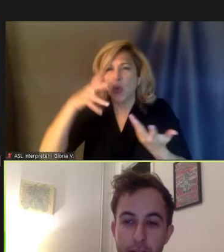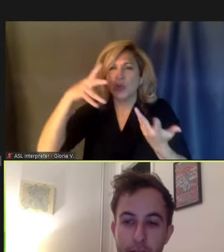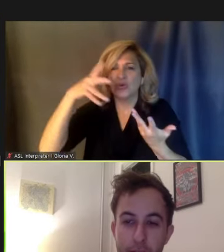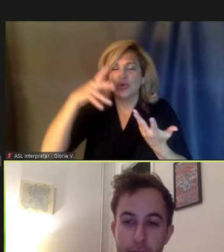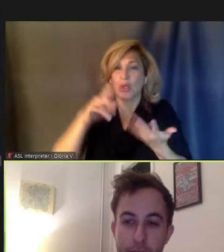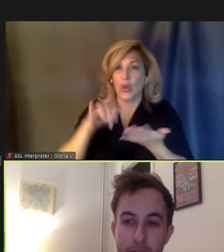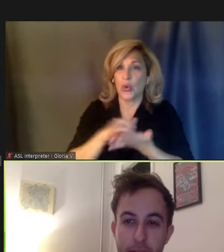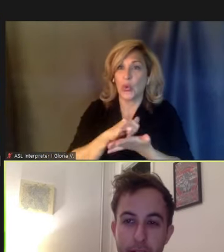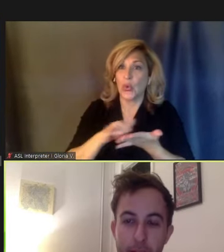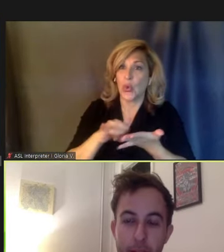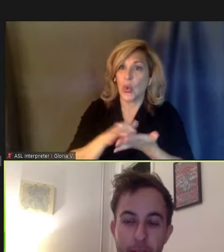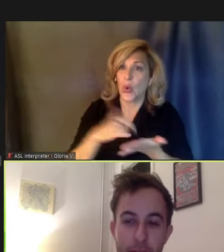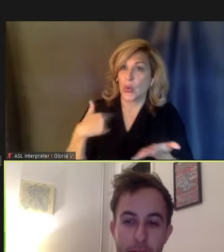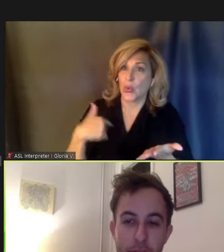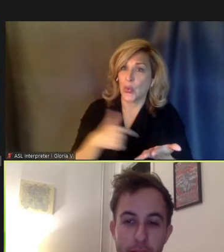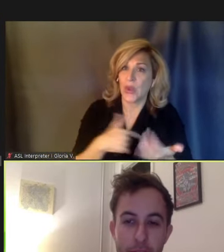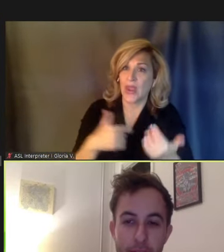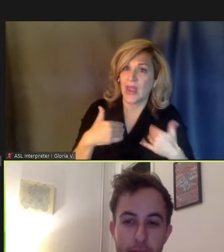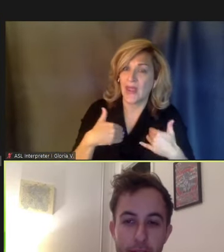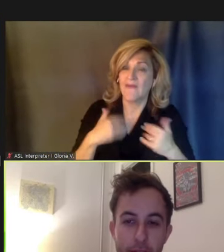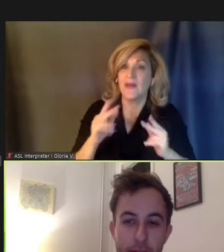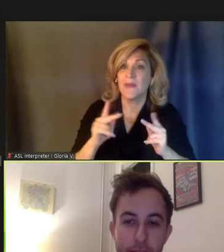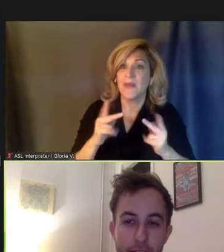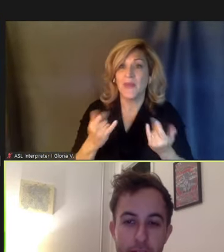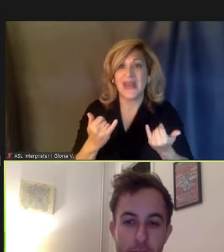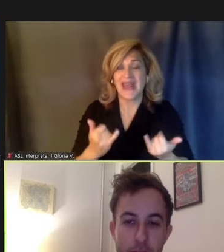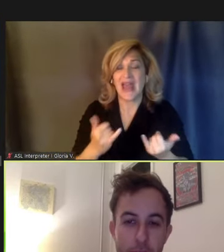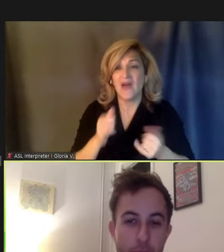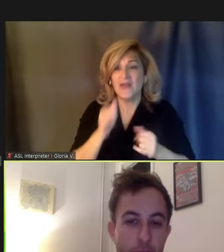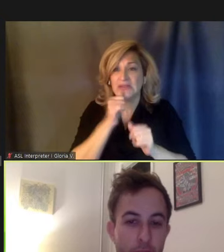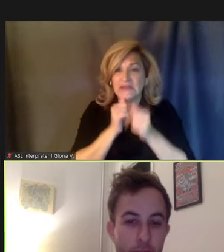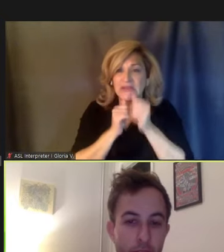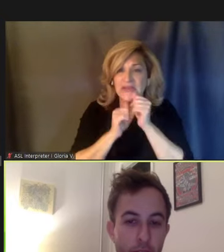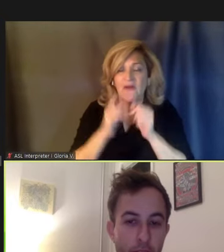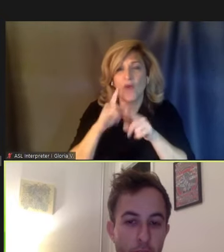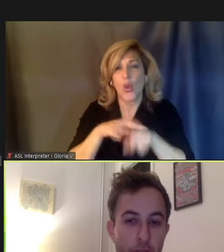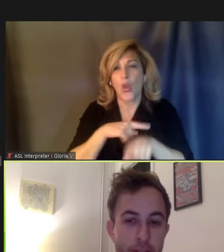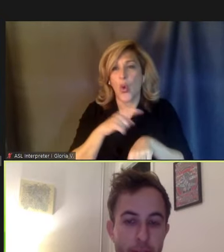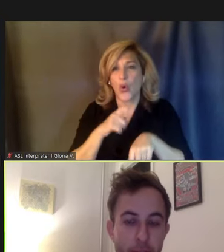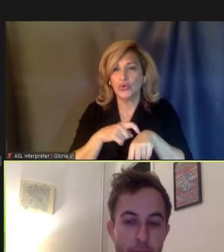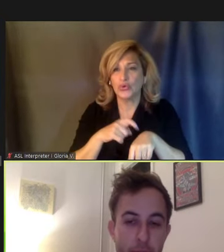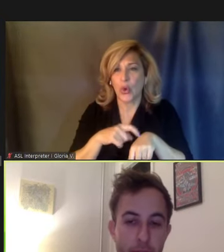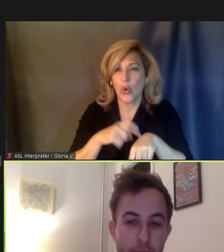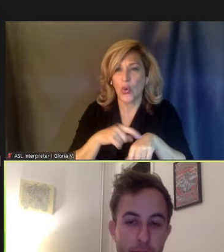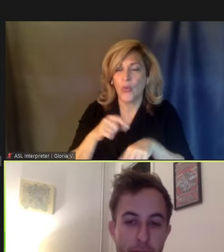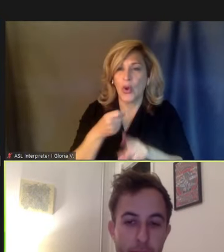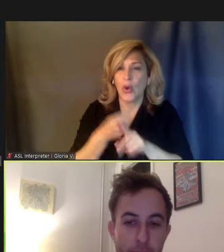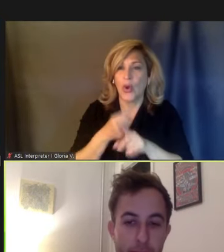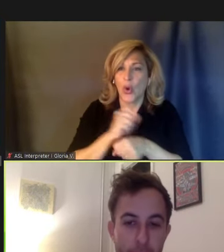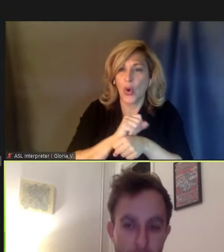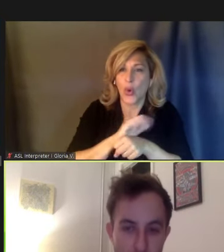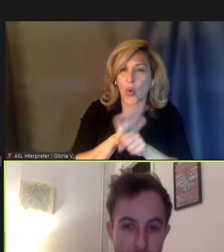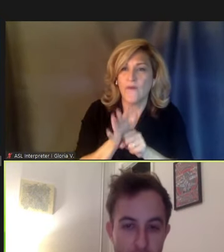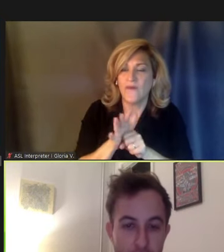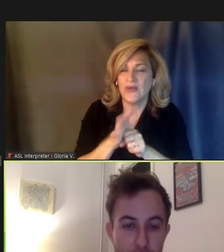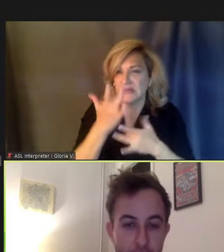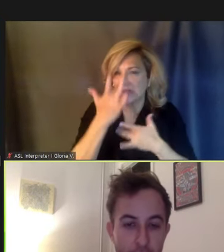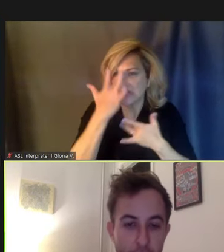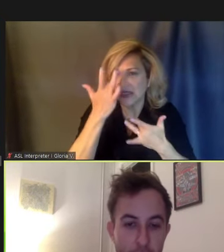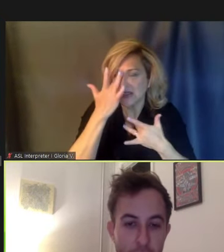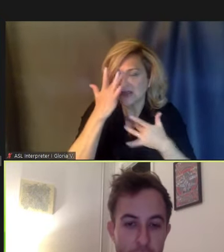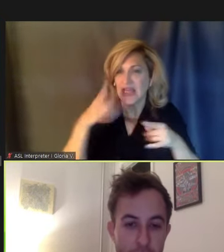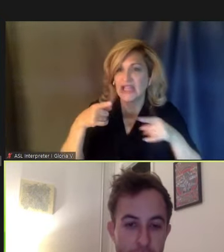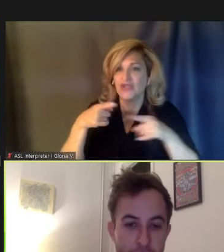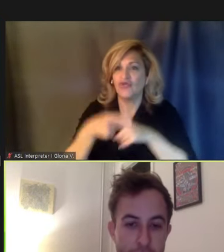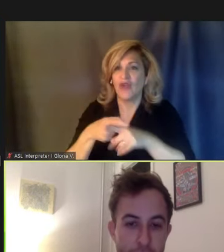New York are going to have a lot of the population who now is suffering from various long-term COVID symptoms, which will interact with the pollution